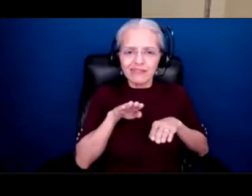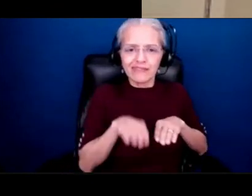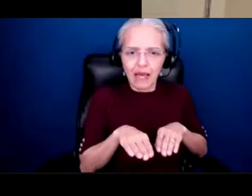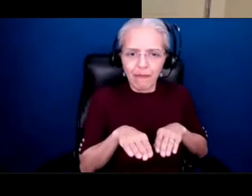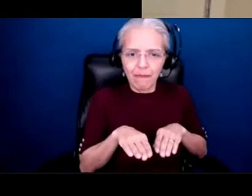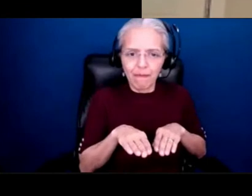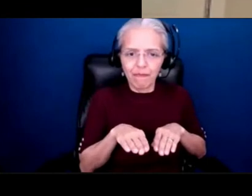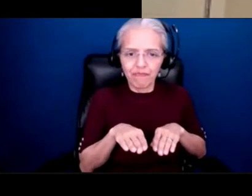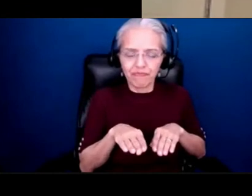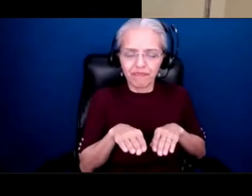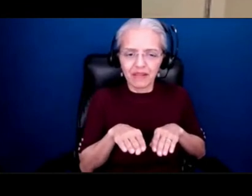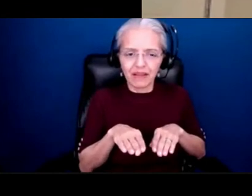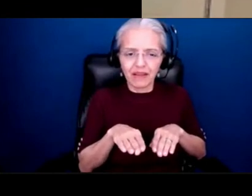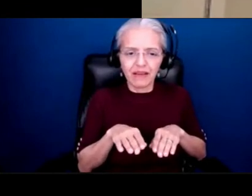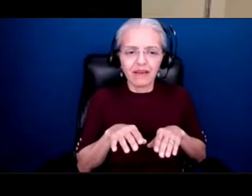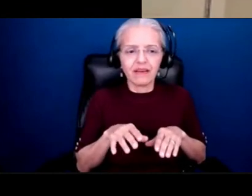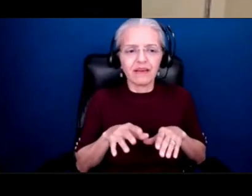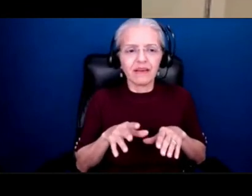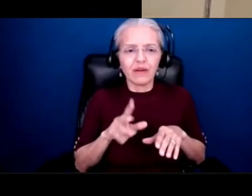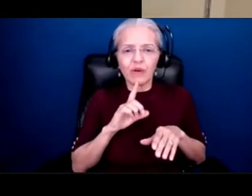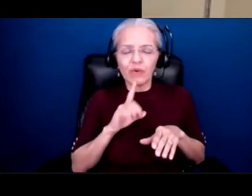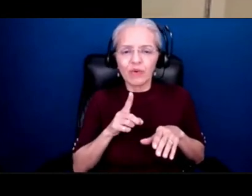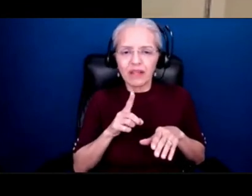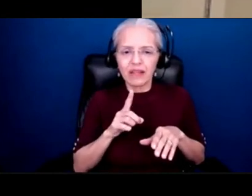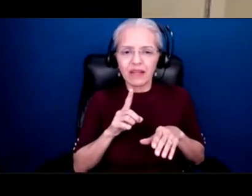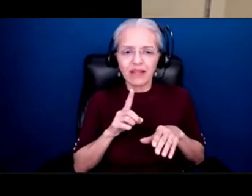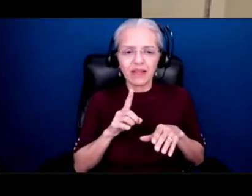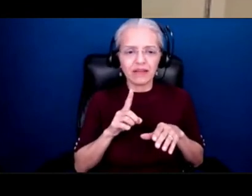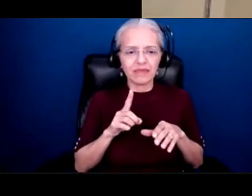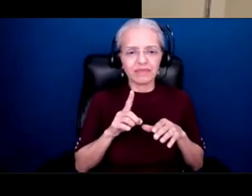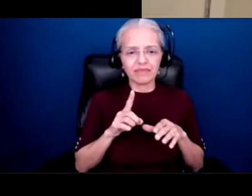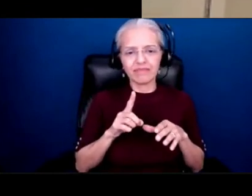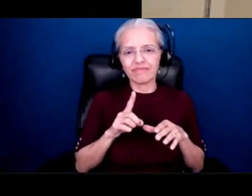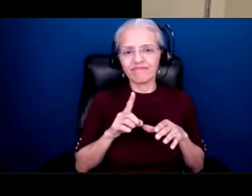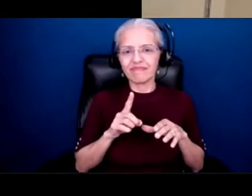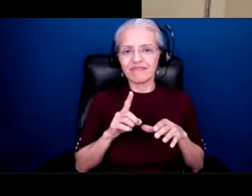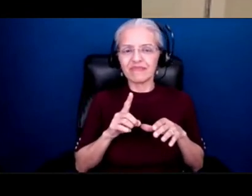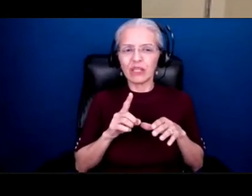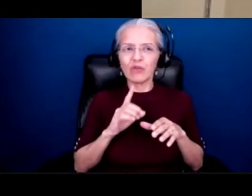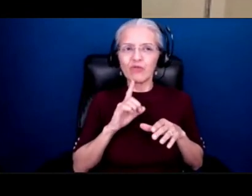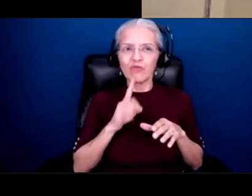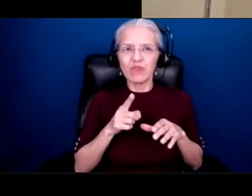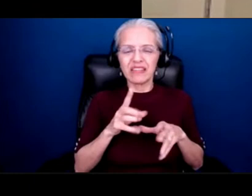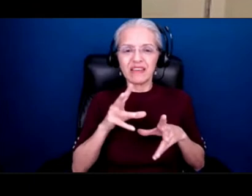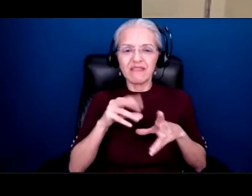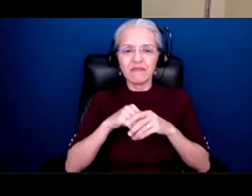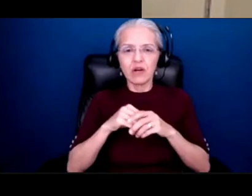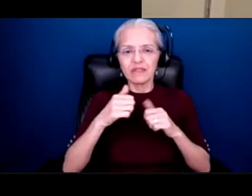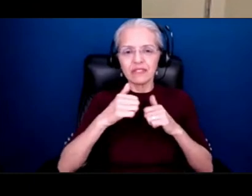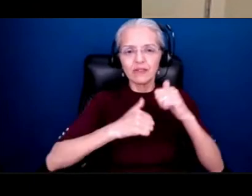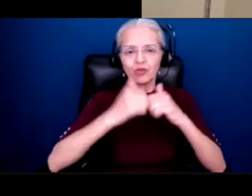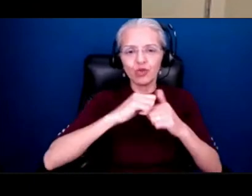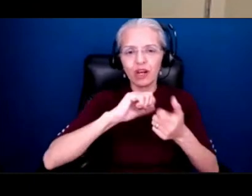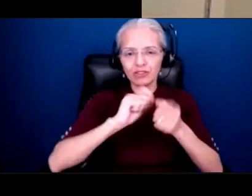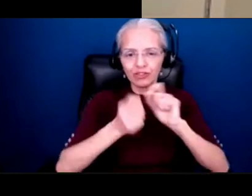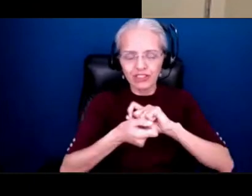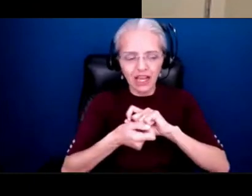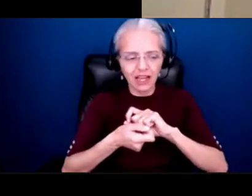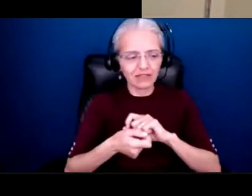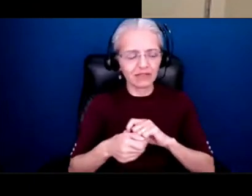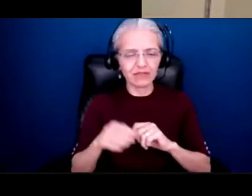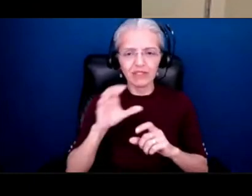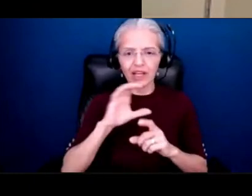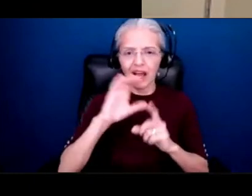steps for real structural change, for real cultural change, but I